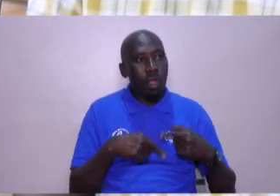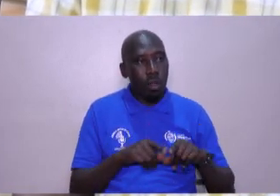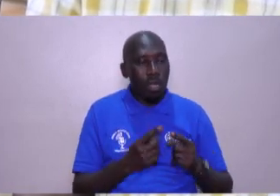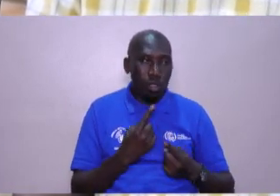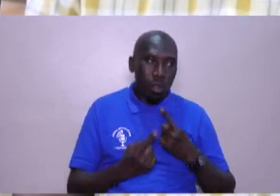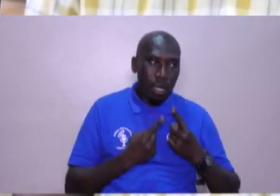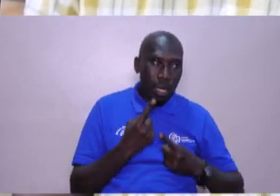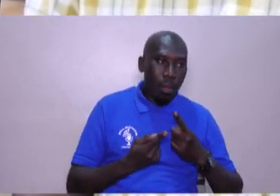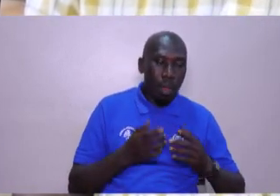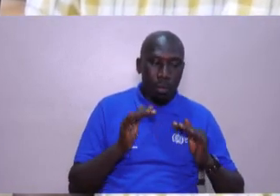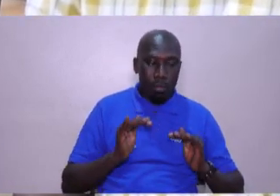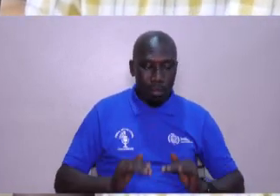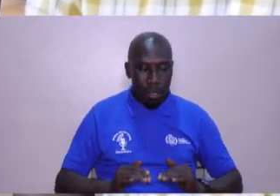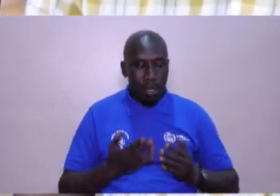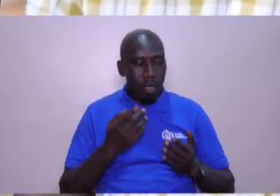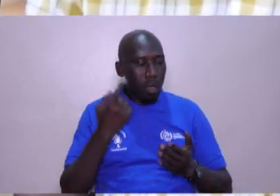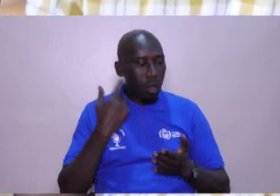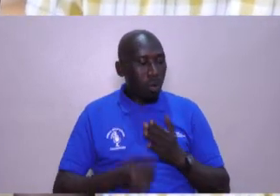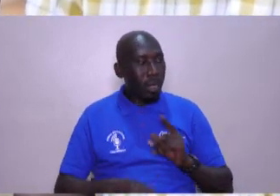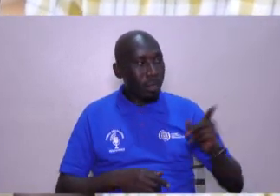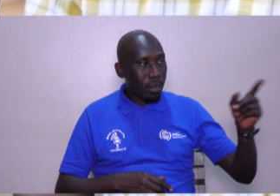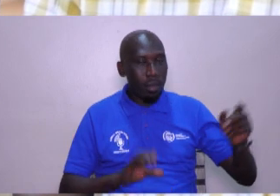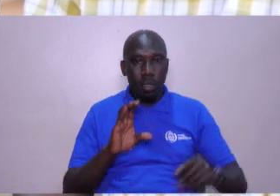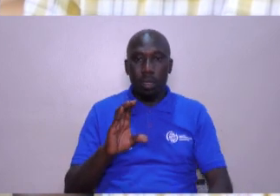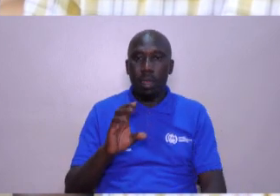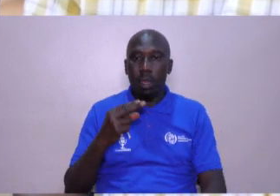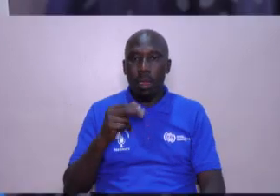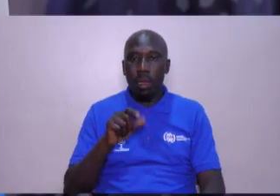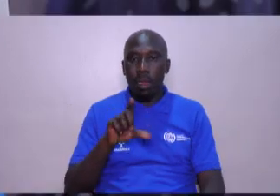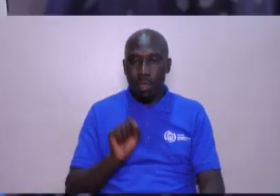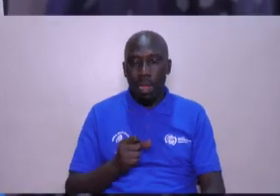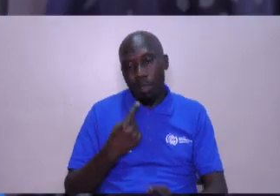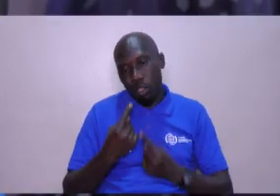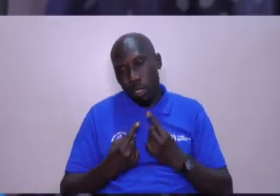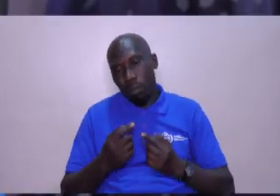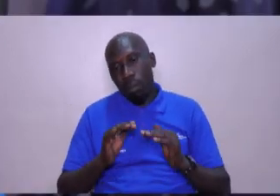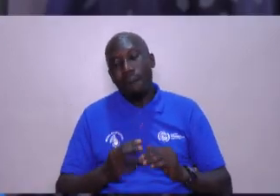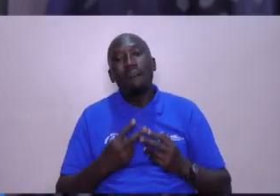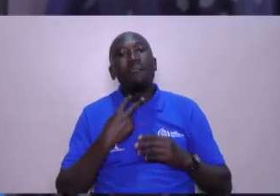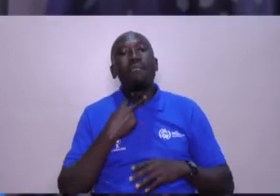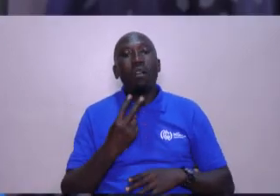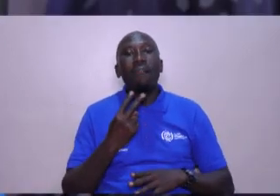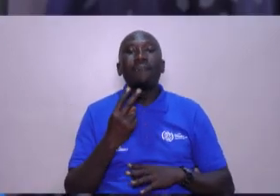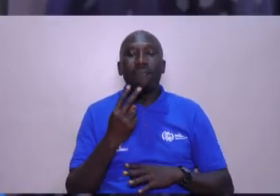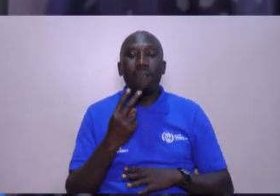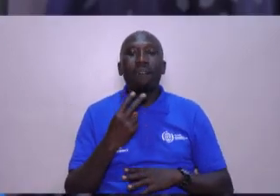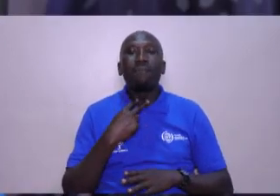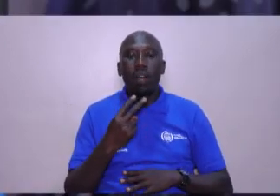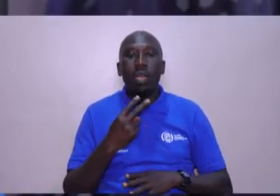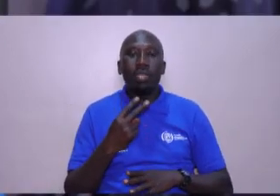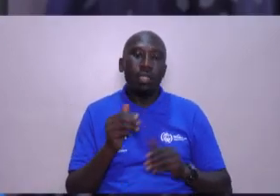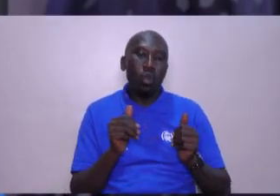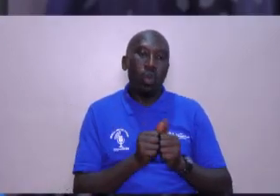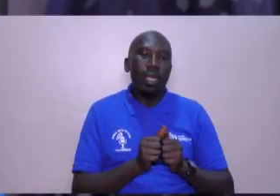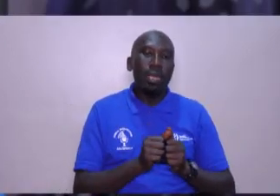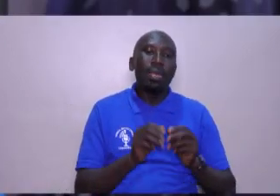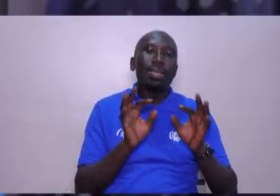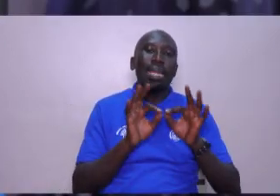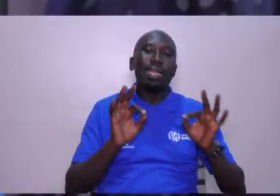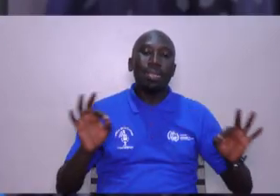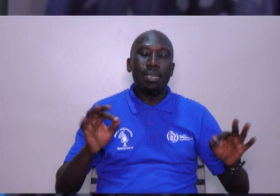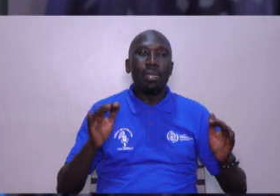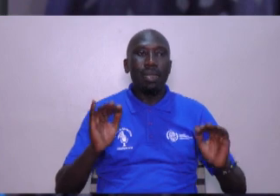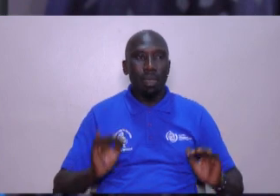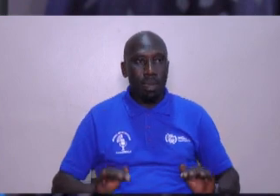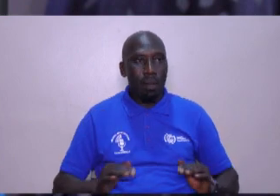talking about. Is what Charles have been talking about. Voice over text. And